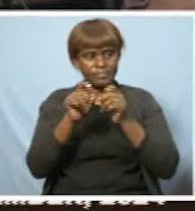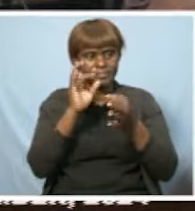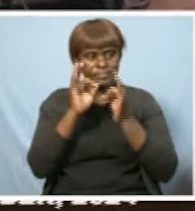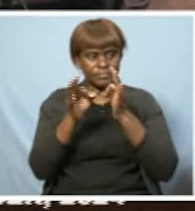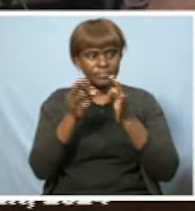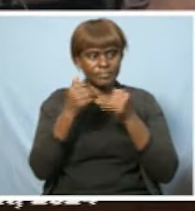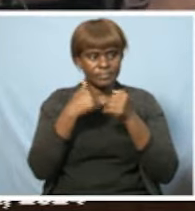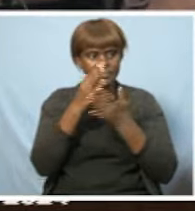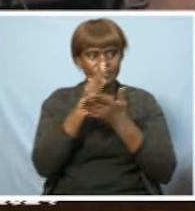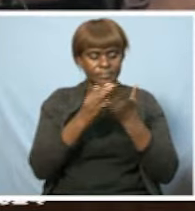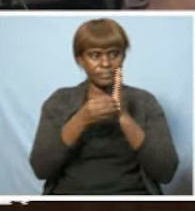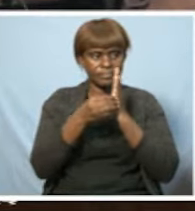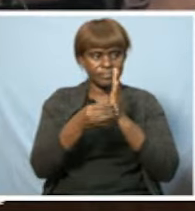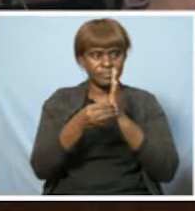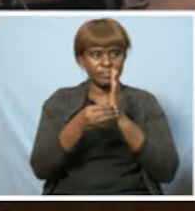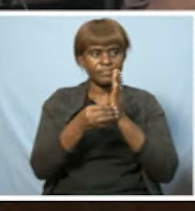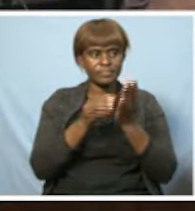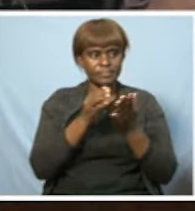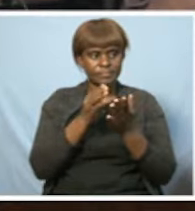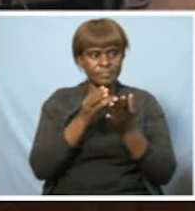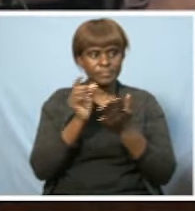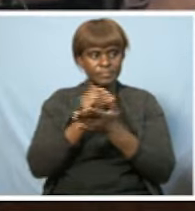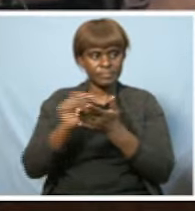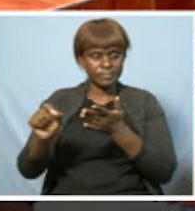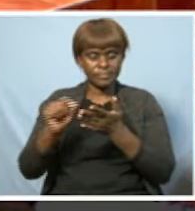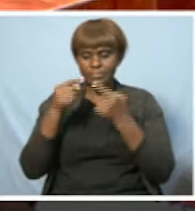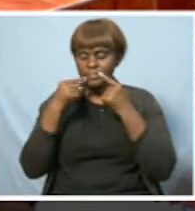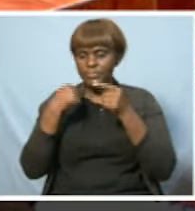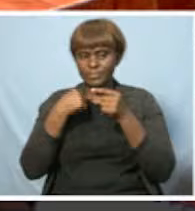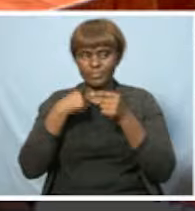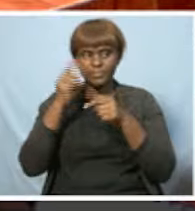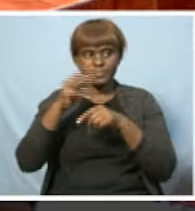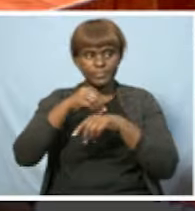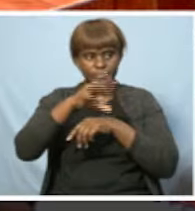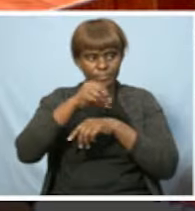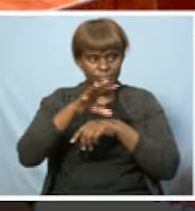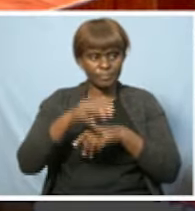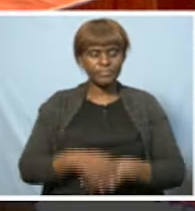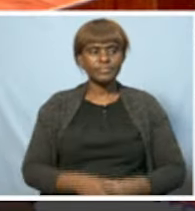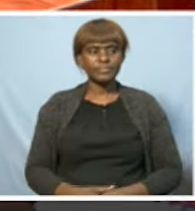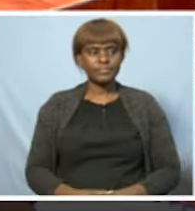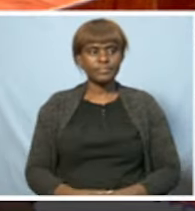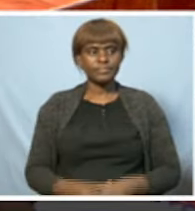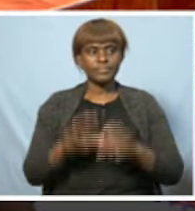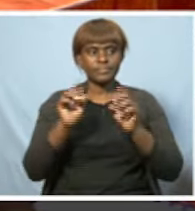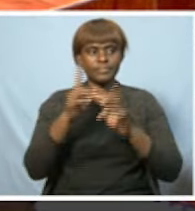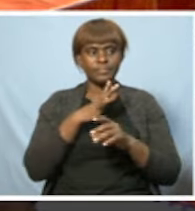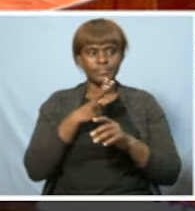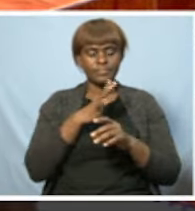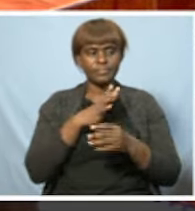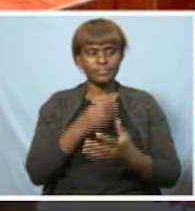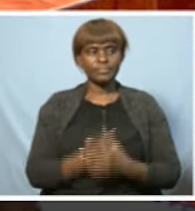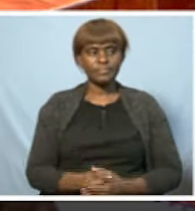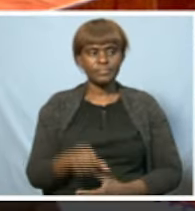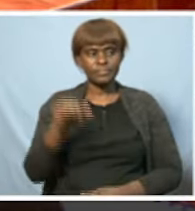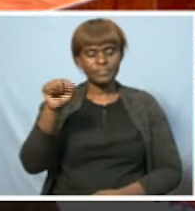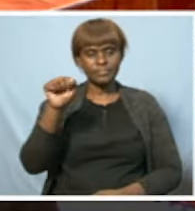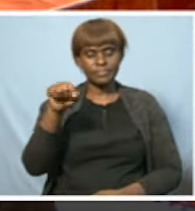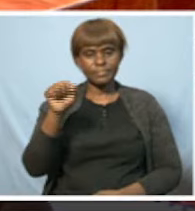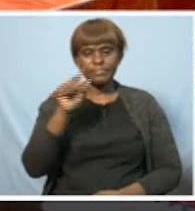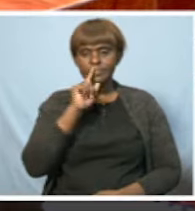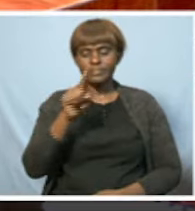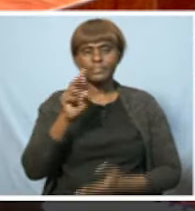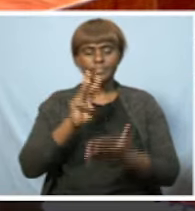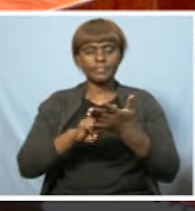some guidance to be done, write me a note. I'll give the guidance. All right? Yes,